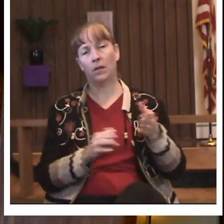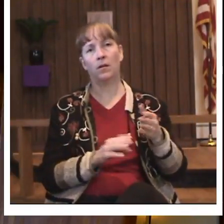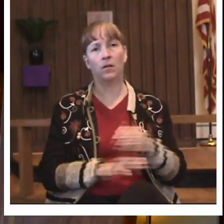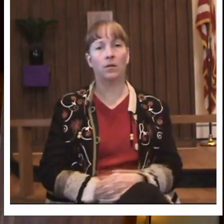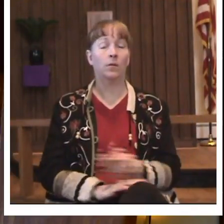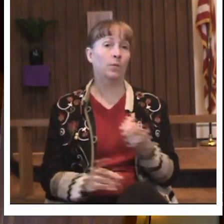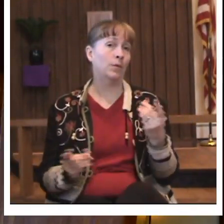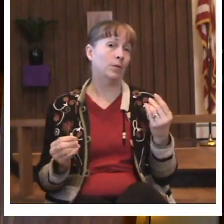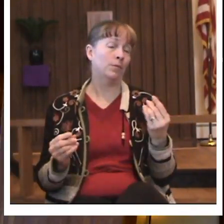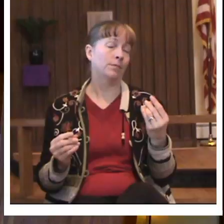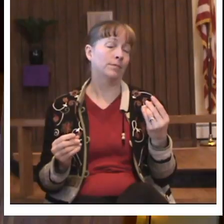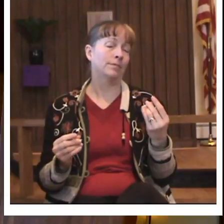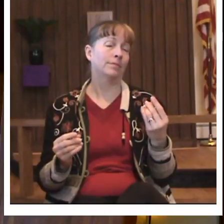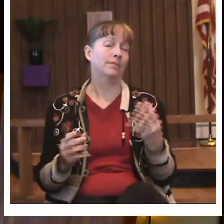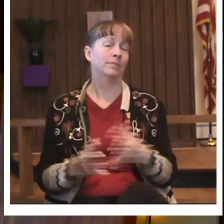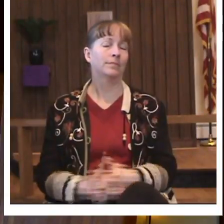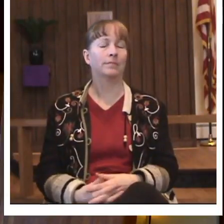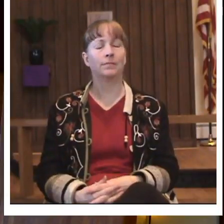What do we do?